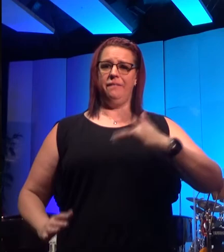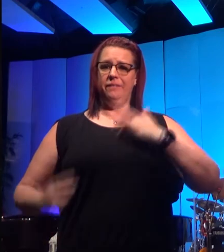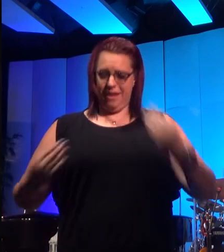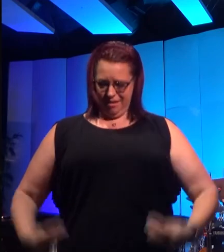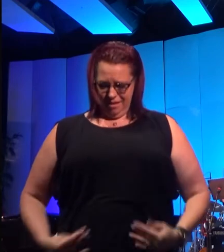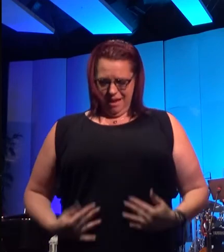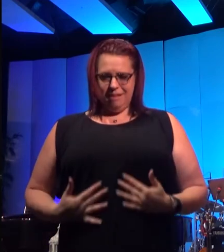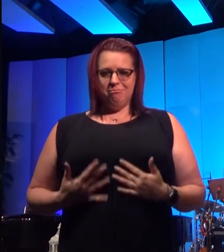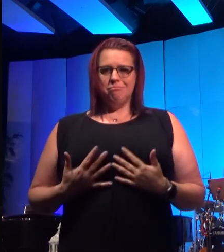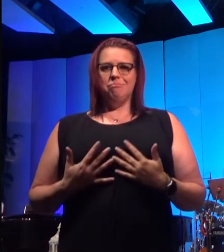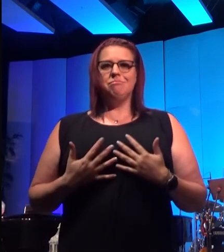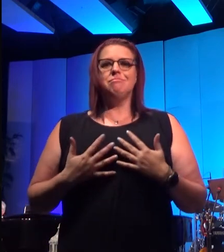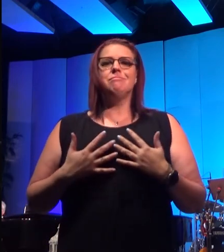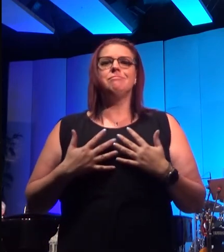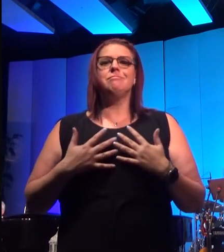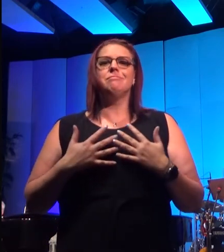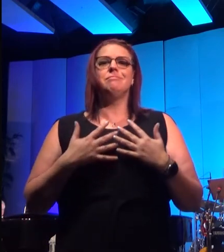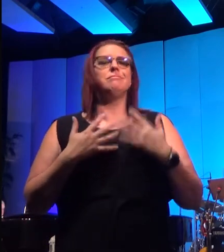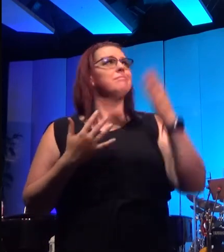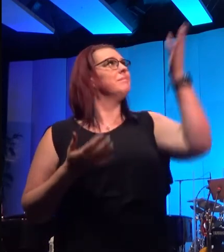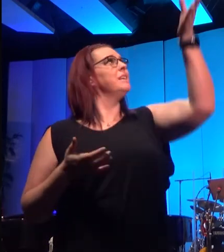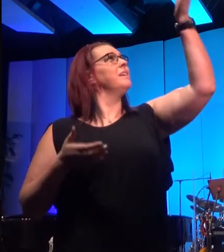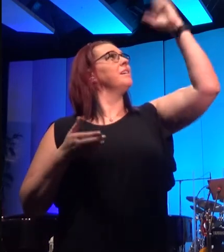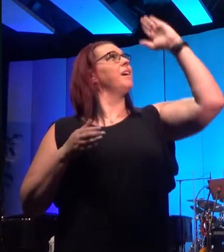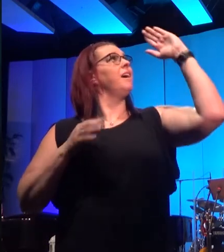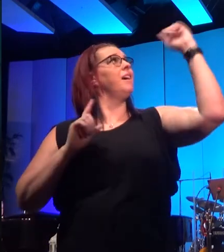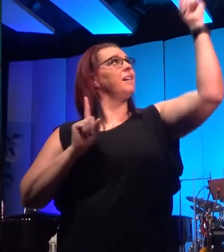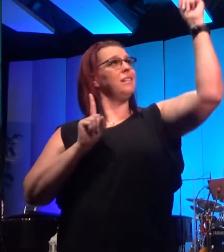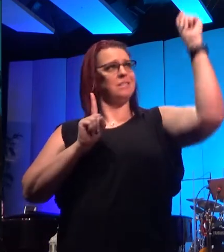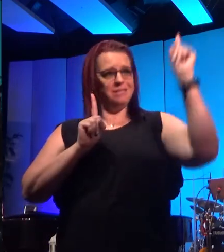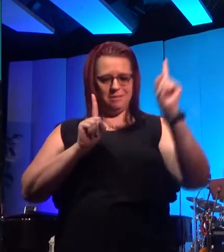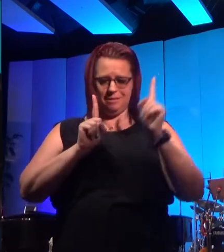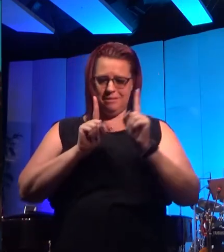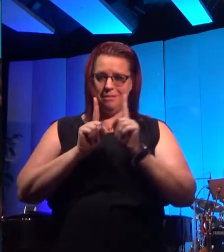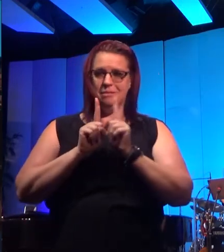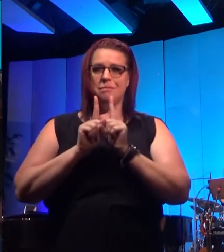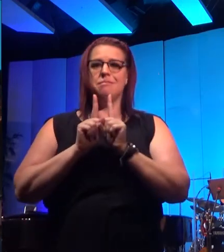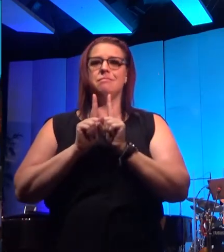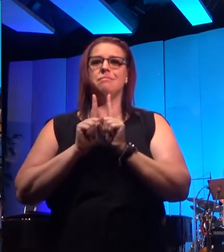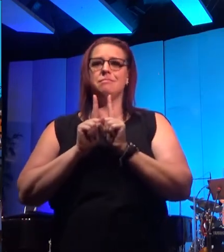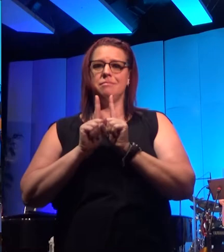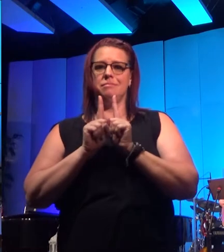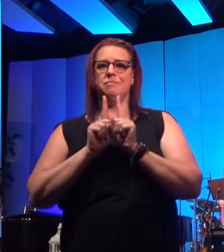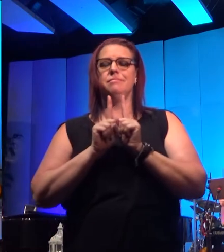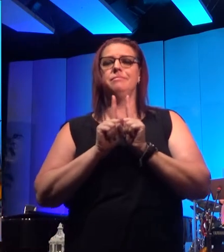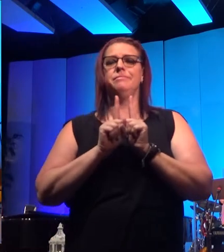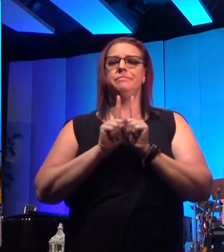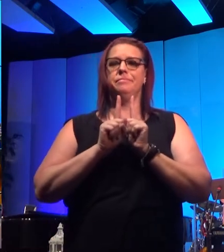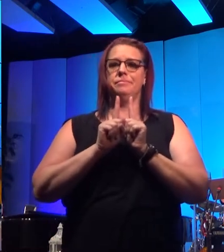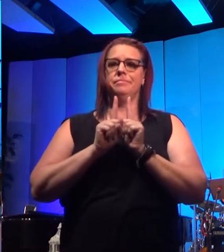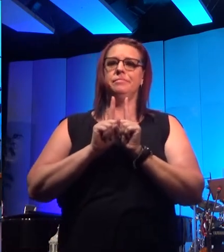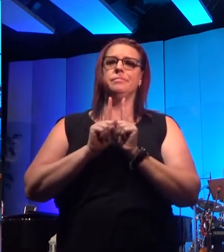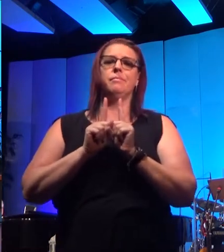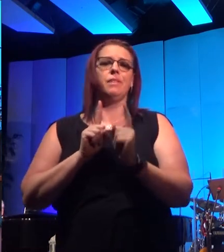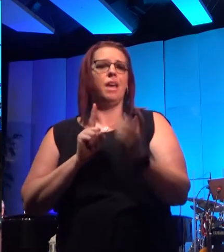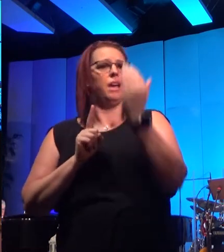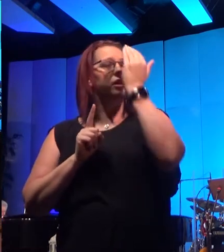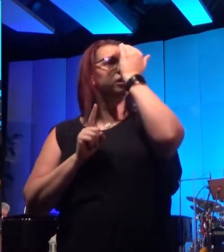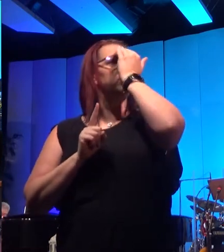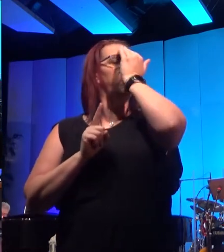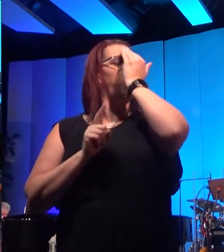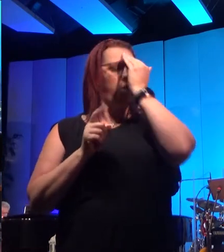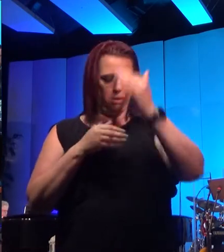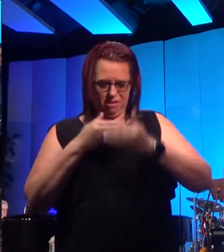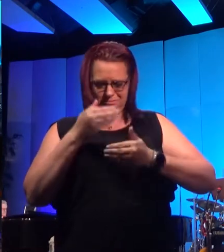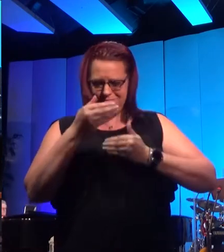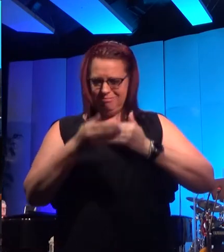over me. God is right here where I am, flowing in and out through